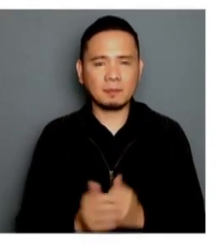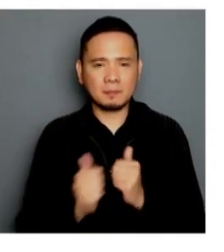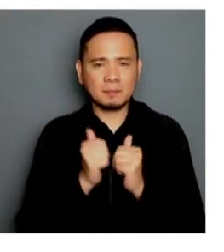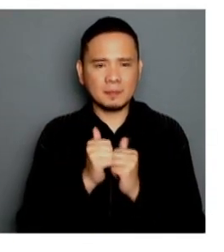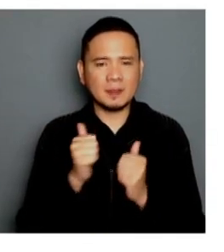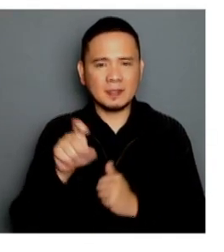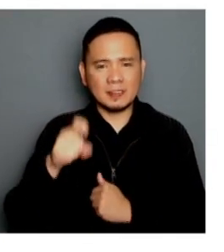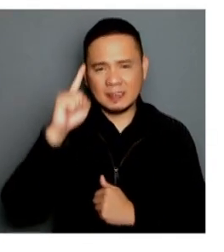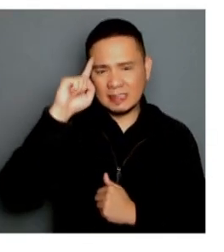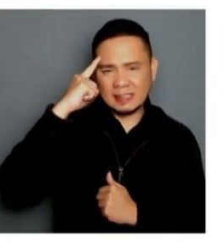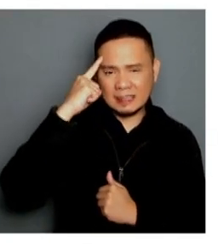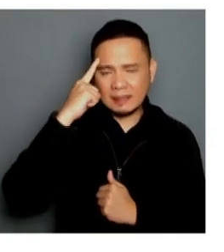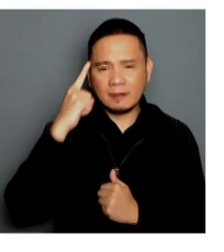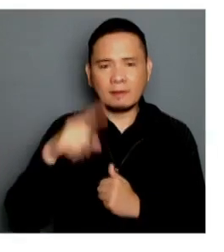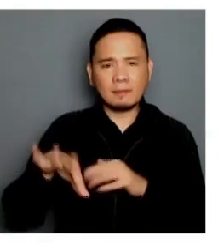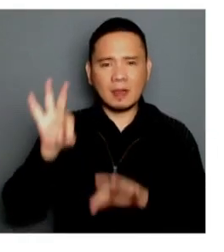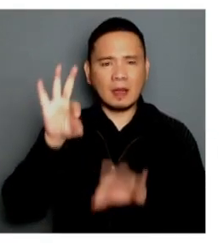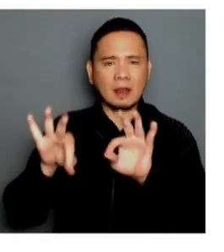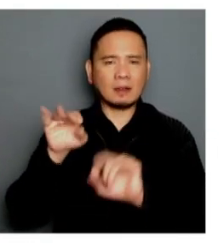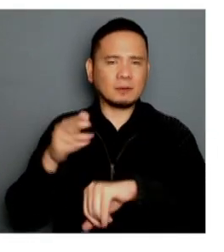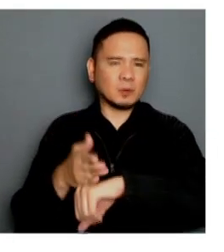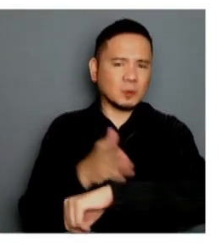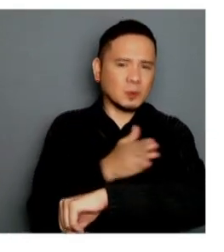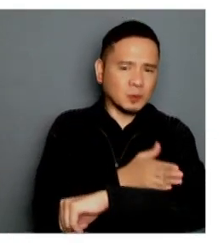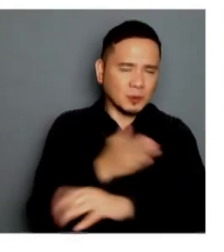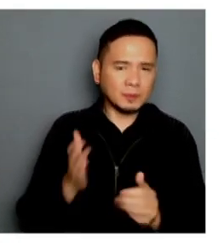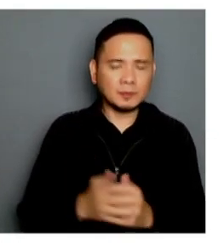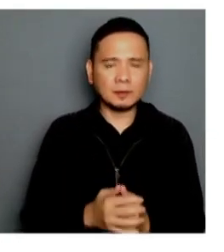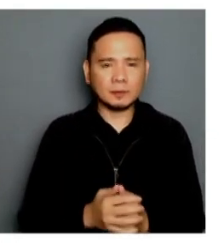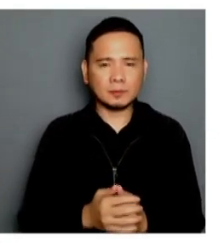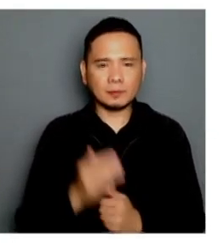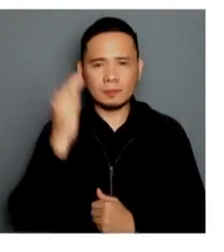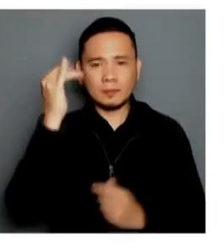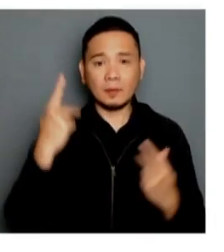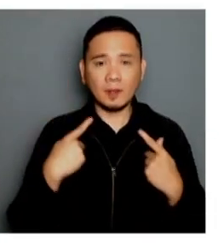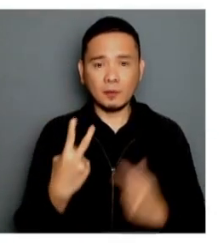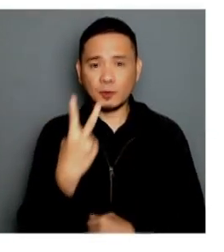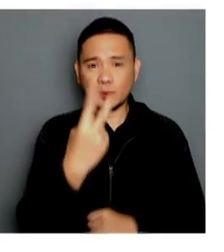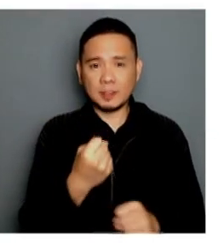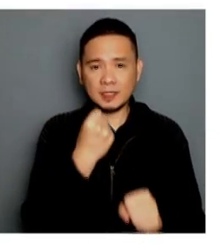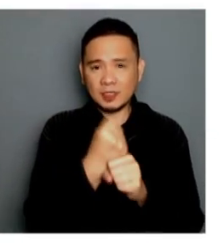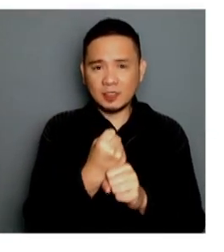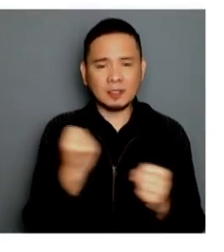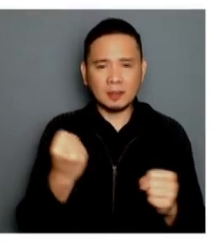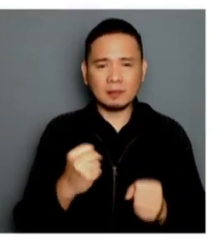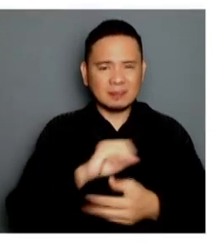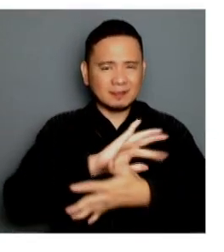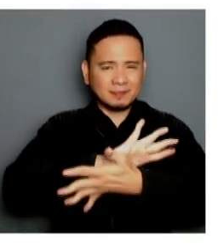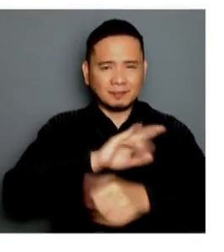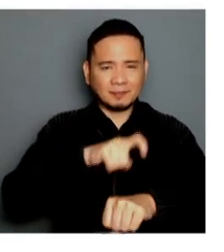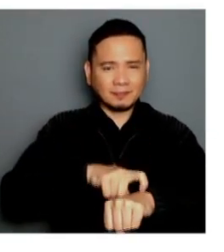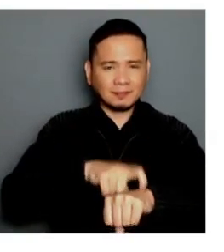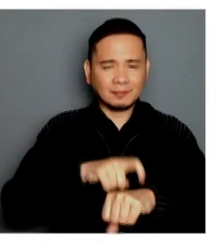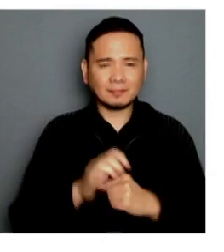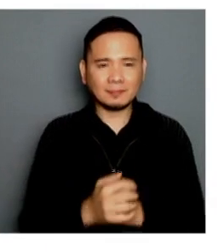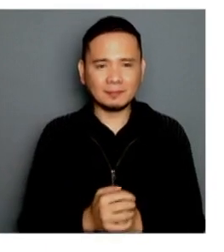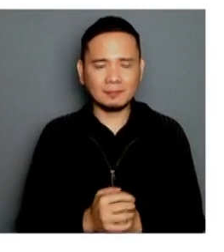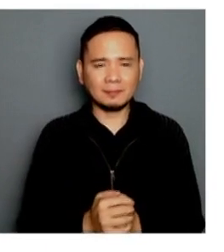Kasi we just came from a two-year pandemic period. Maybe this equipment were